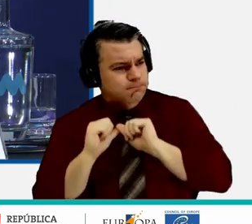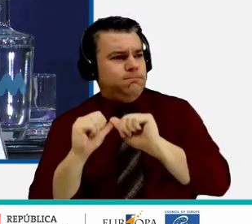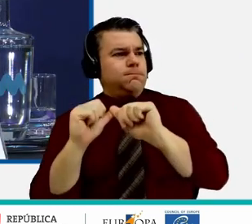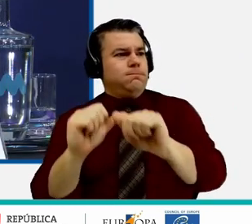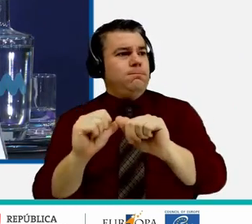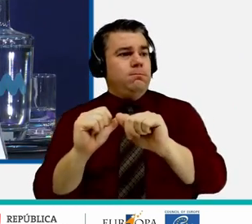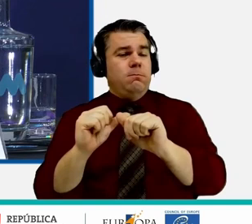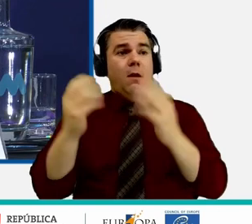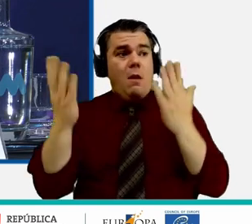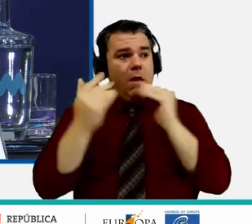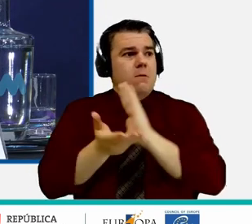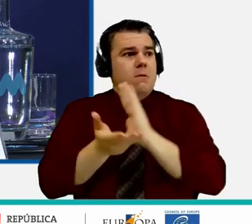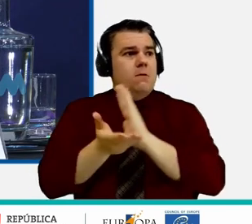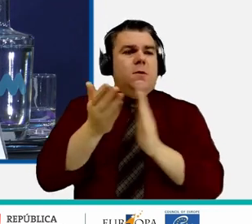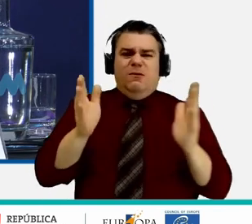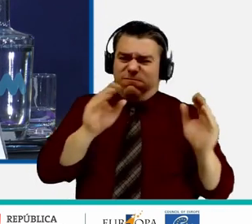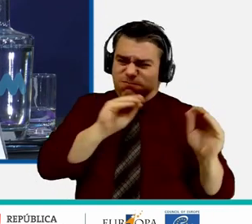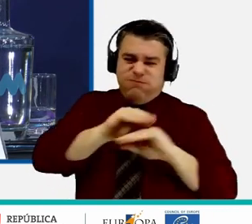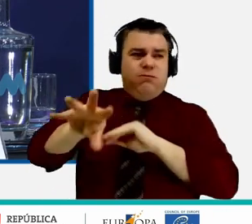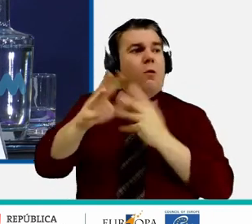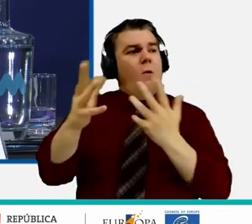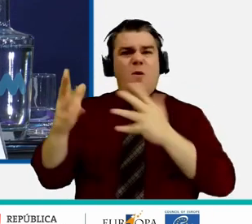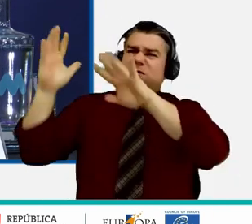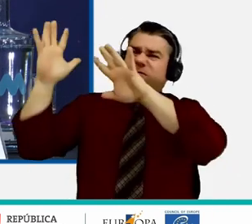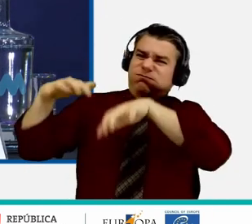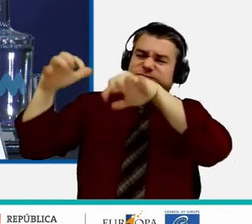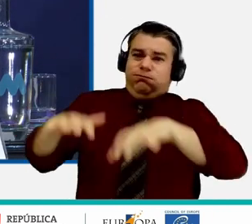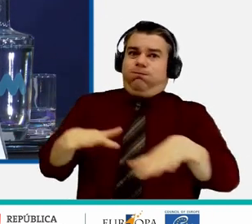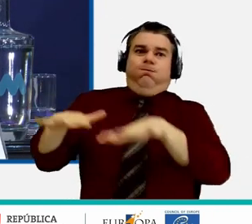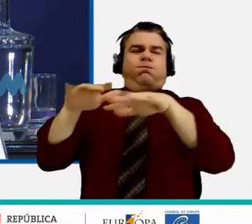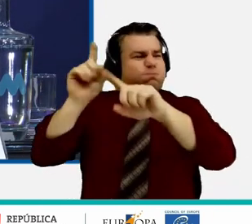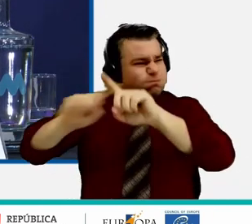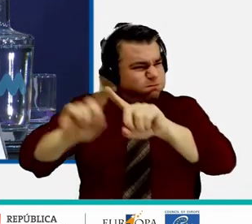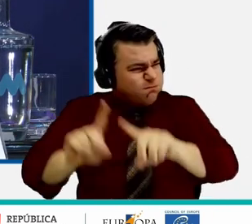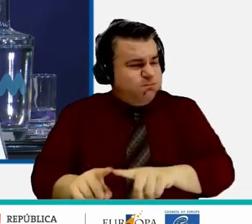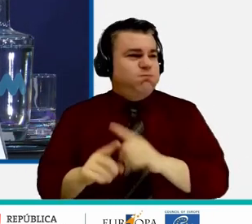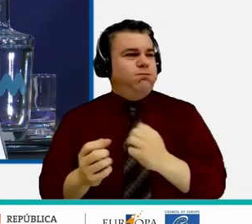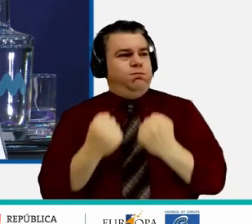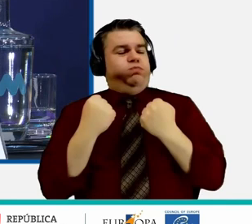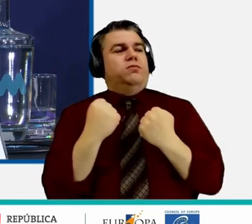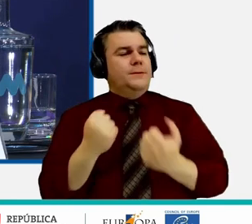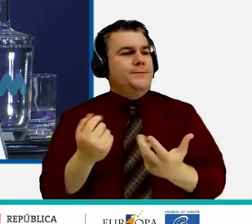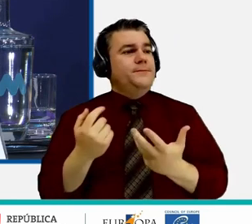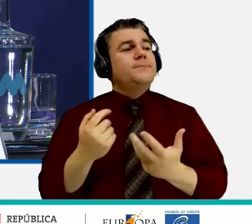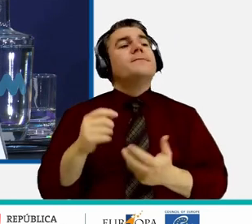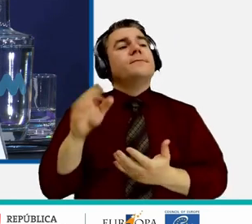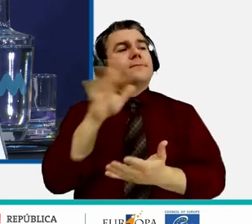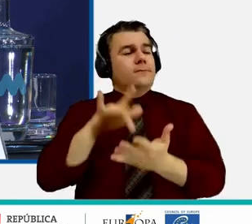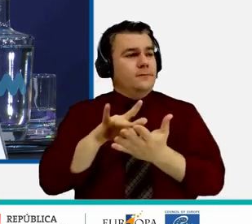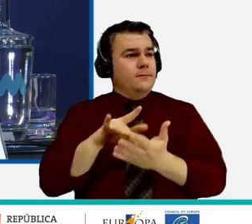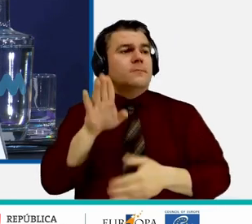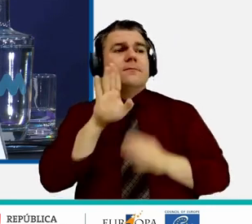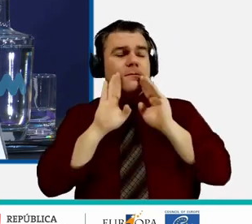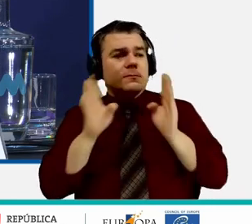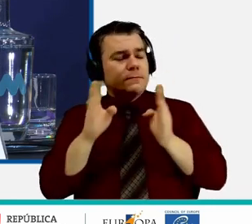of disasters in our canton. The government of Central Bosnia Canton adopted the development strategy